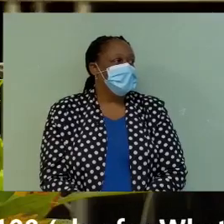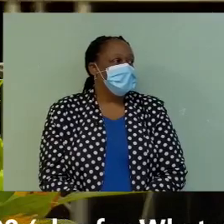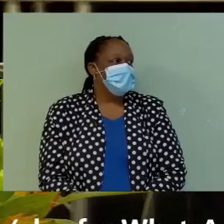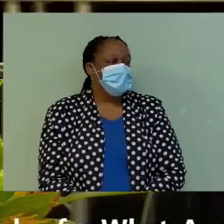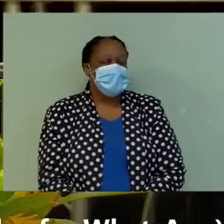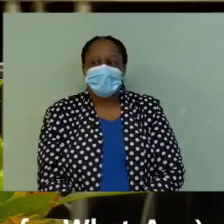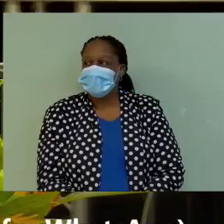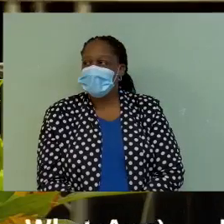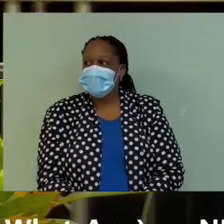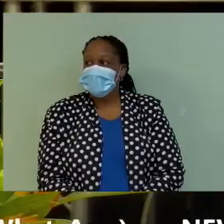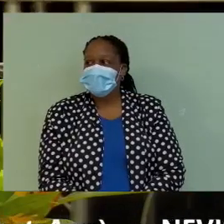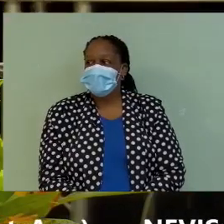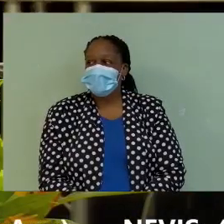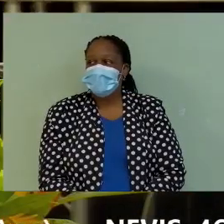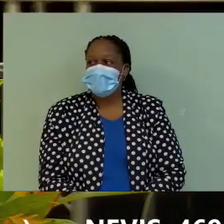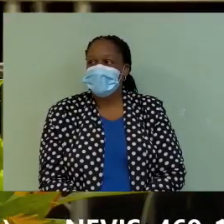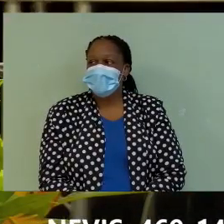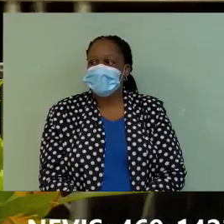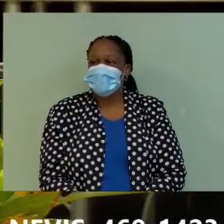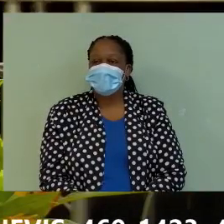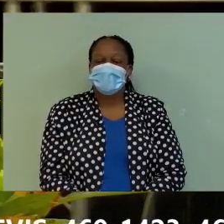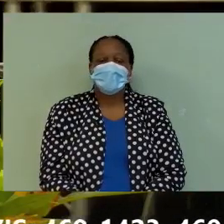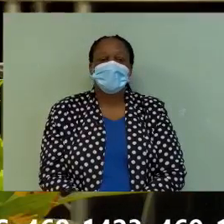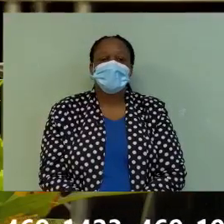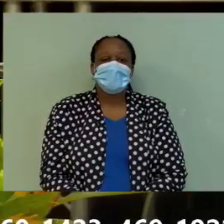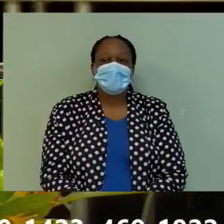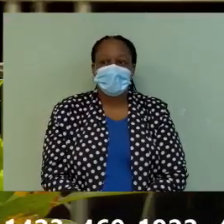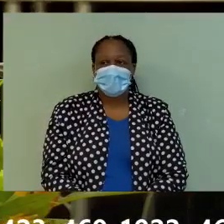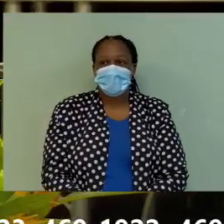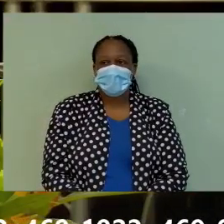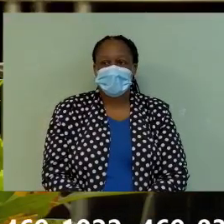Chief Medical Officer, Dr. Laws.